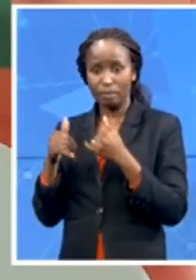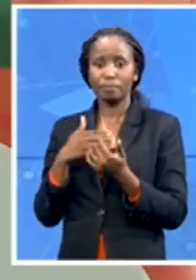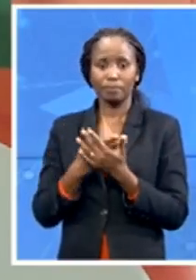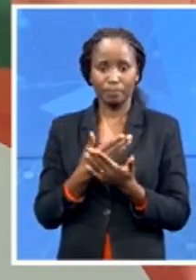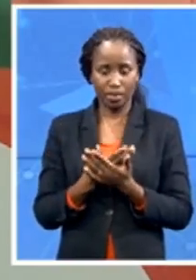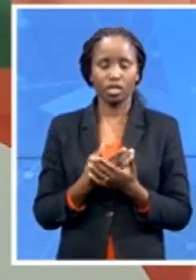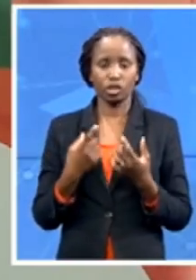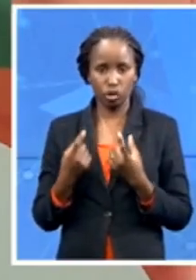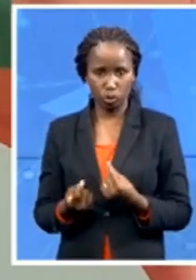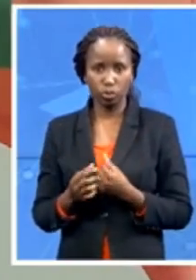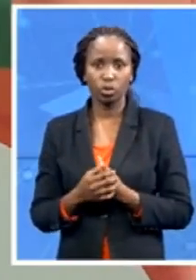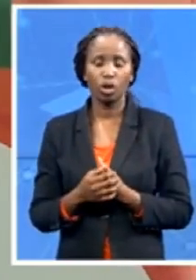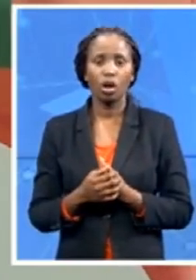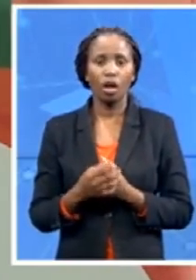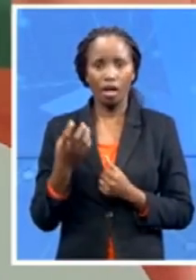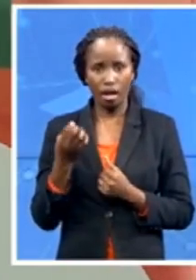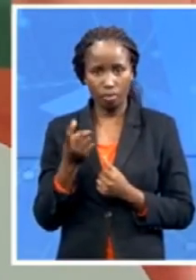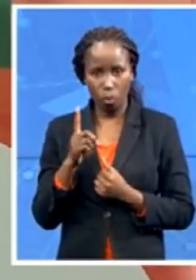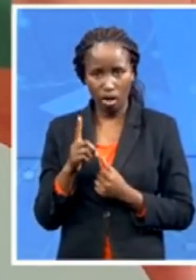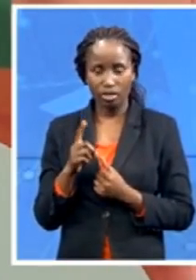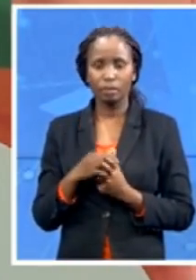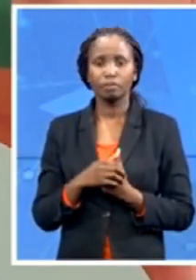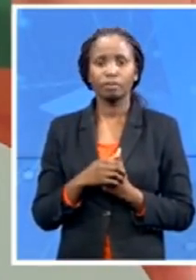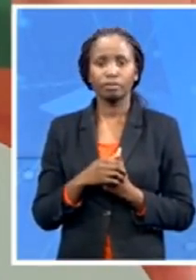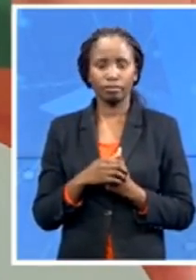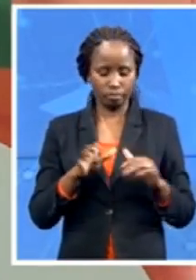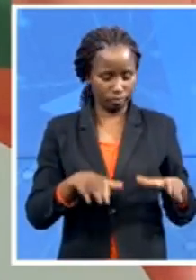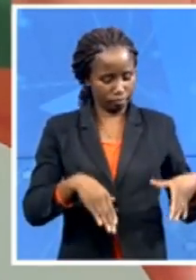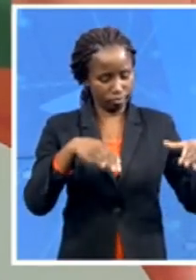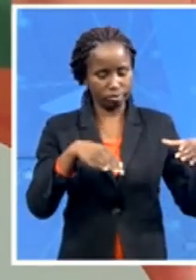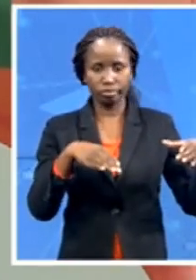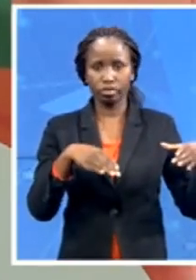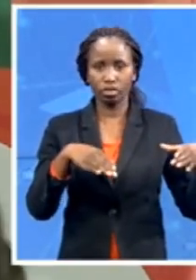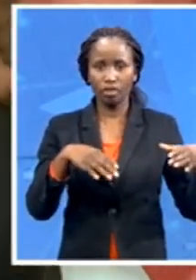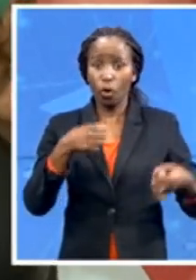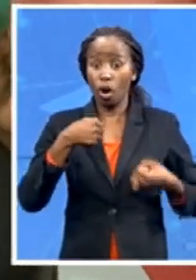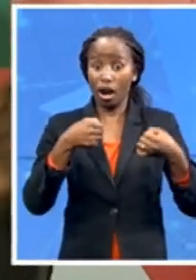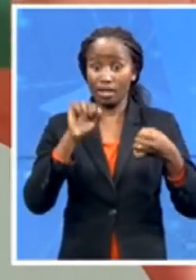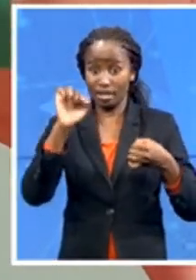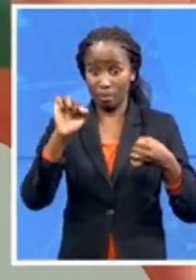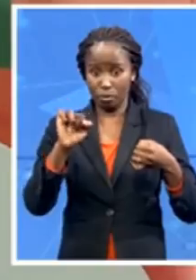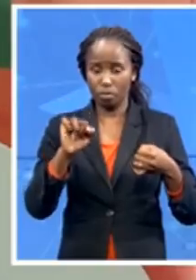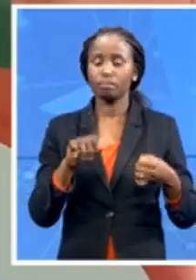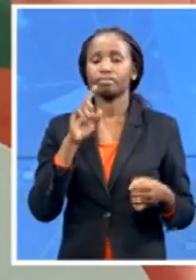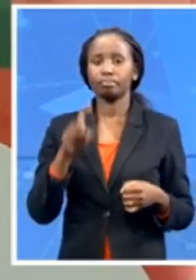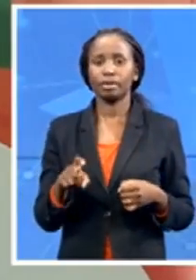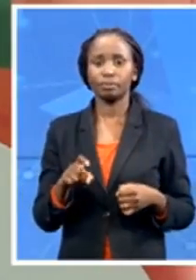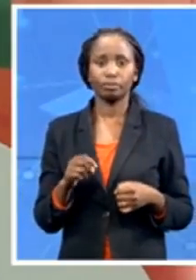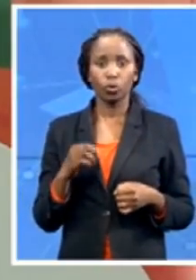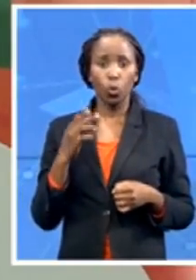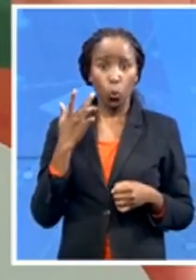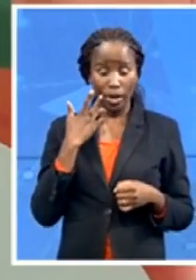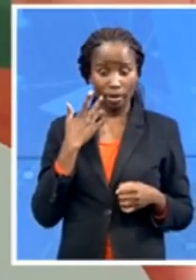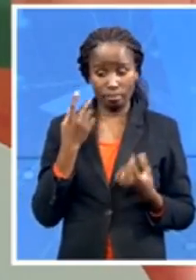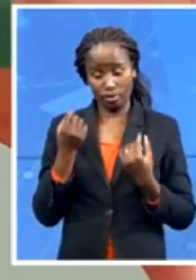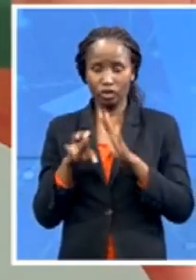in their vehicles, and to make a forced stop should a passenger throw garbage